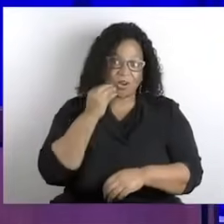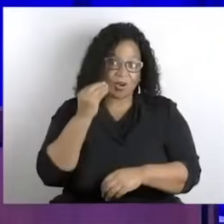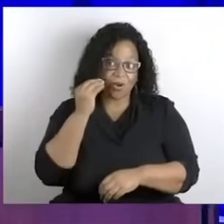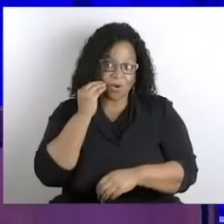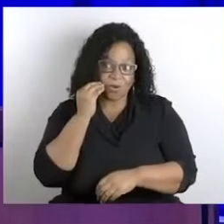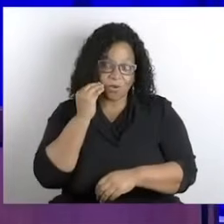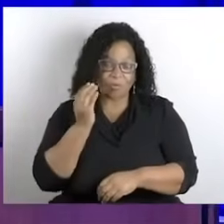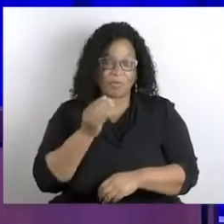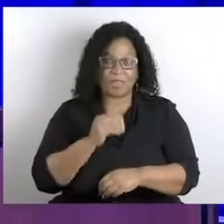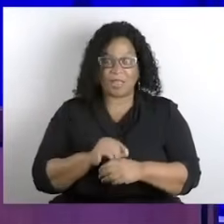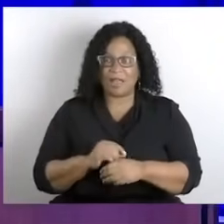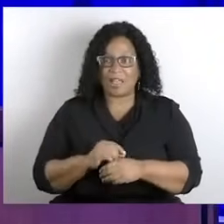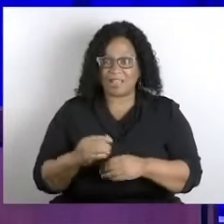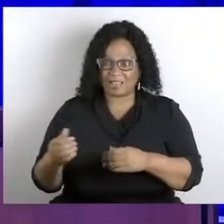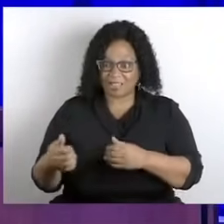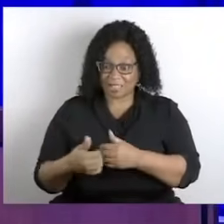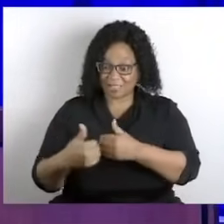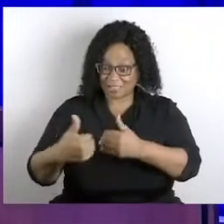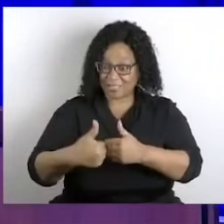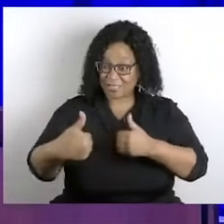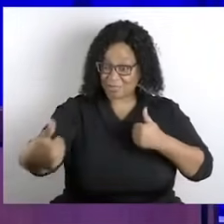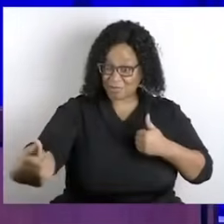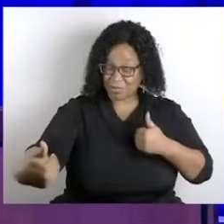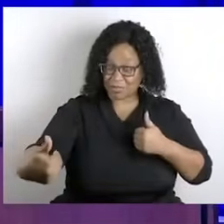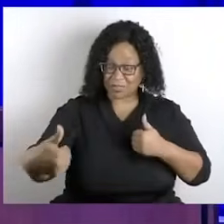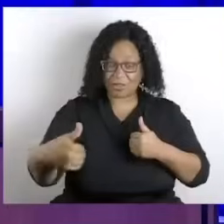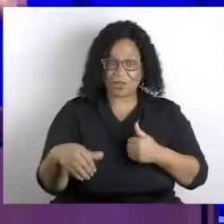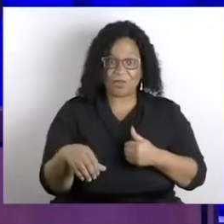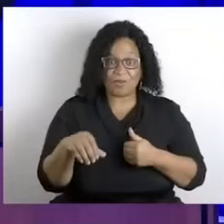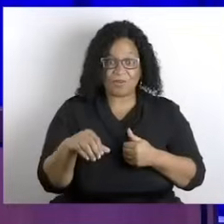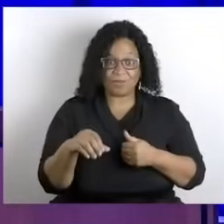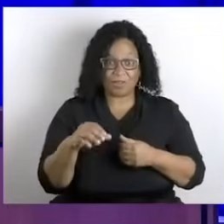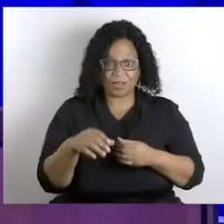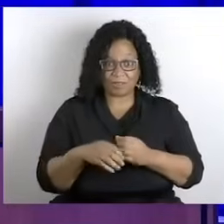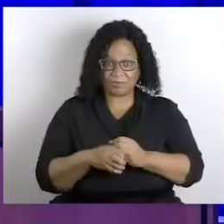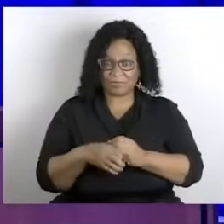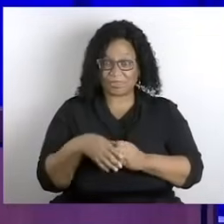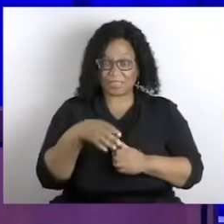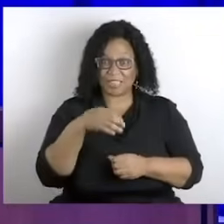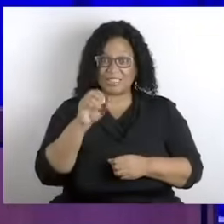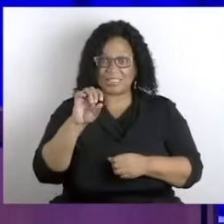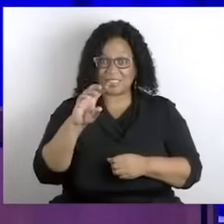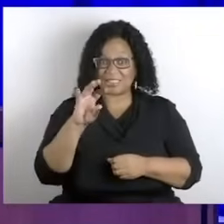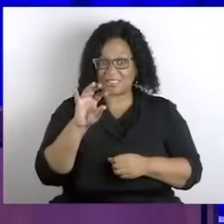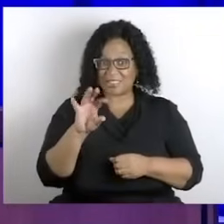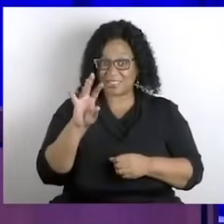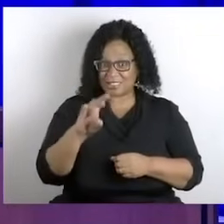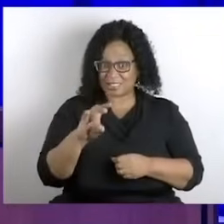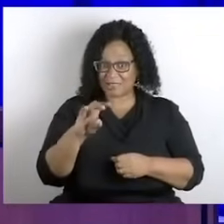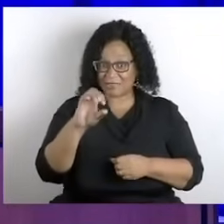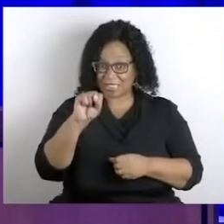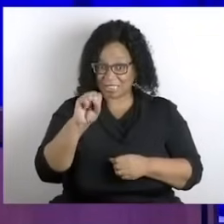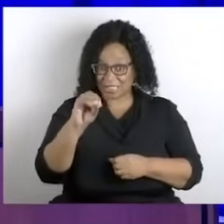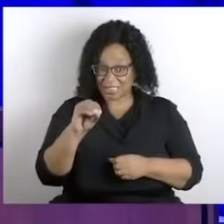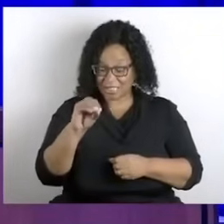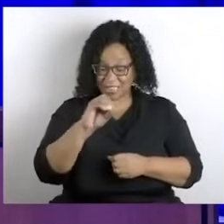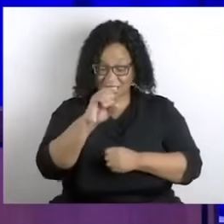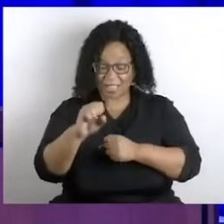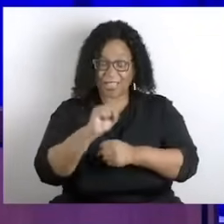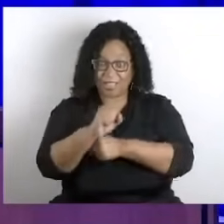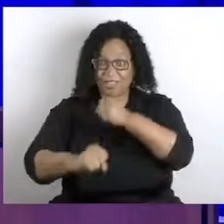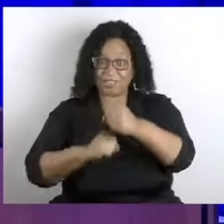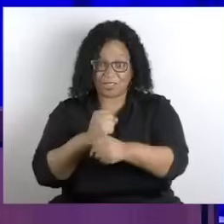of 70 years. 70 years. They are away from everything near and dear to them,